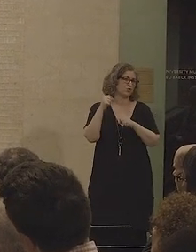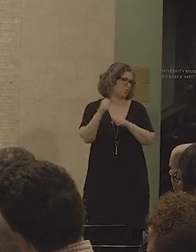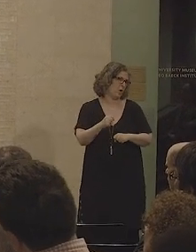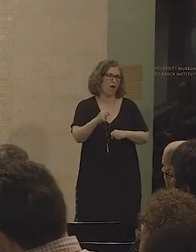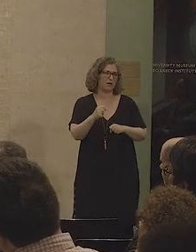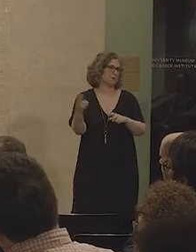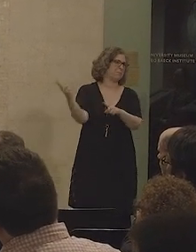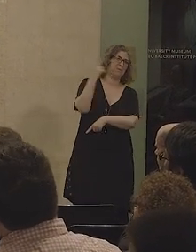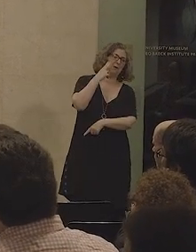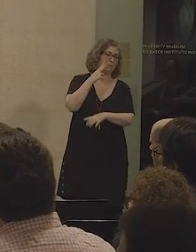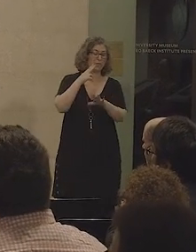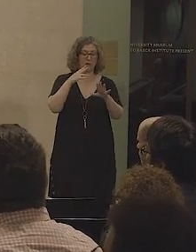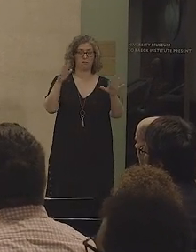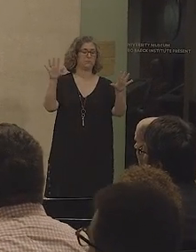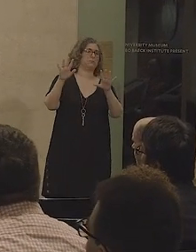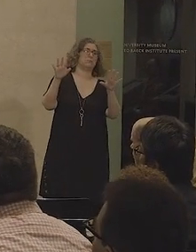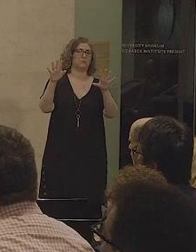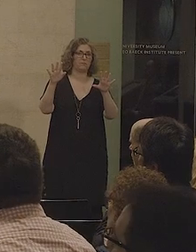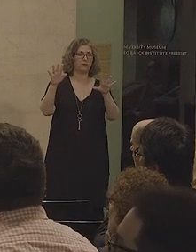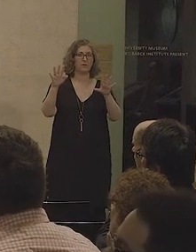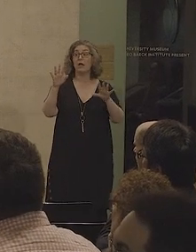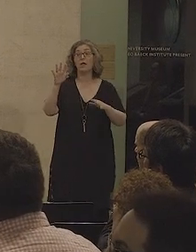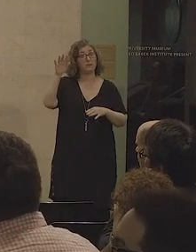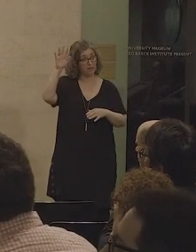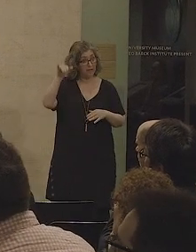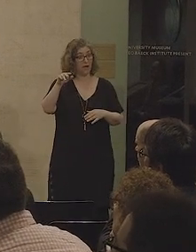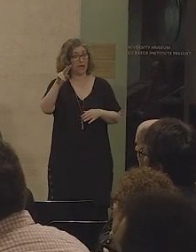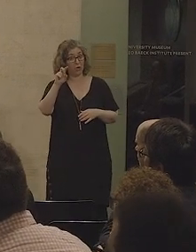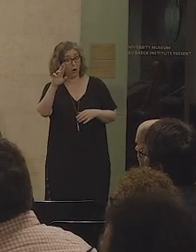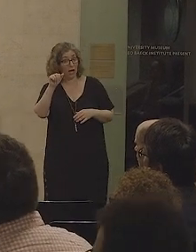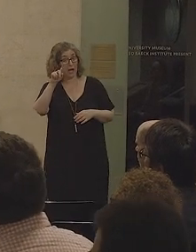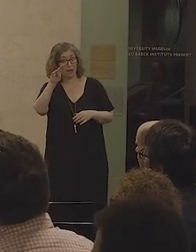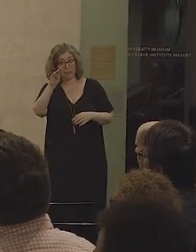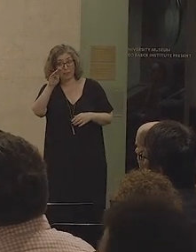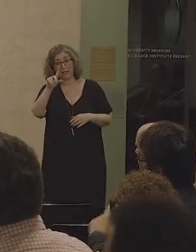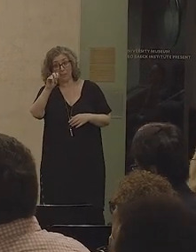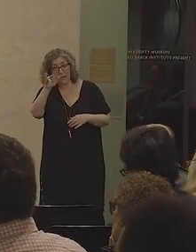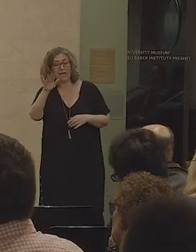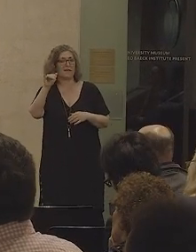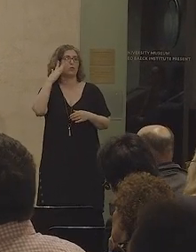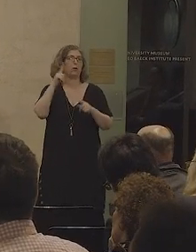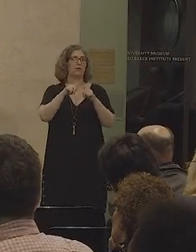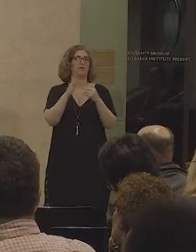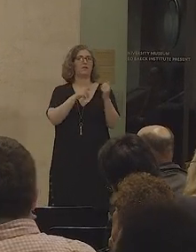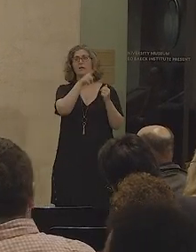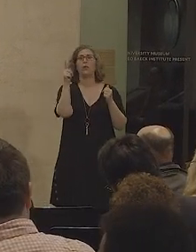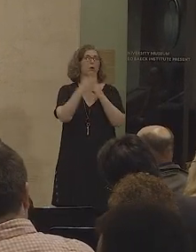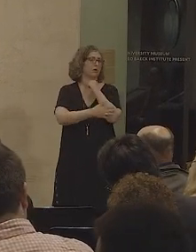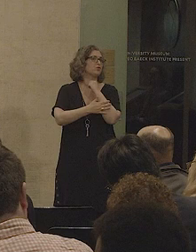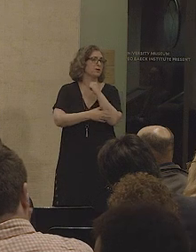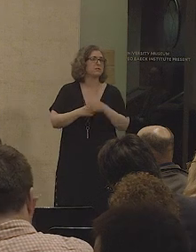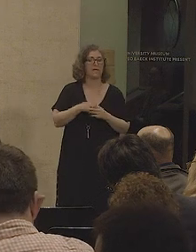just stop. Okay, that lobby is what makes this country different than other countries. And that lobby is